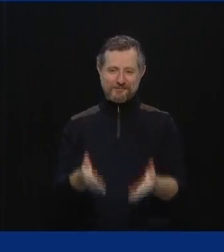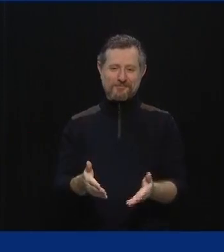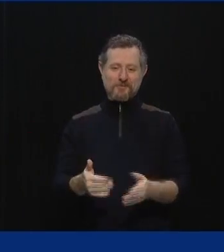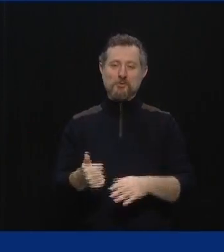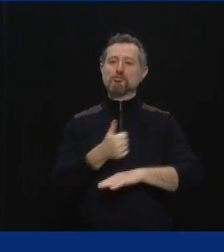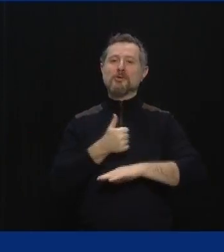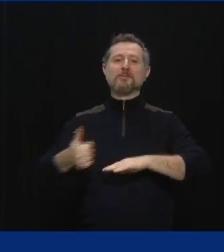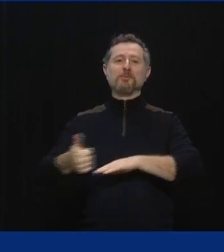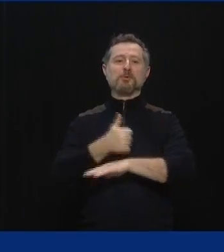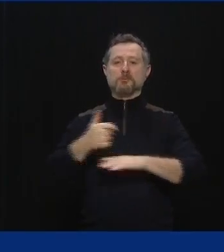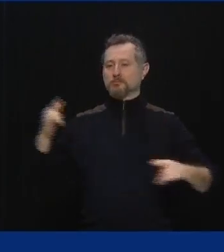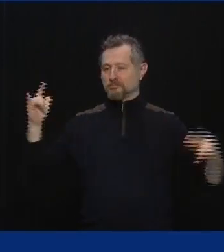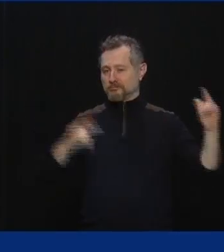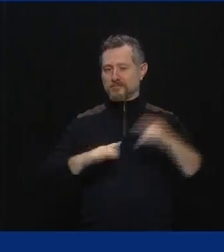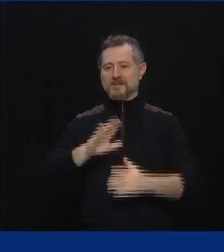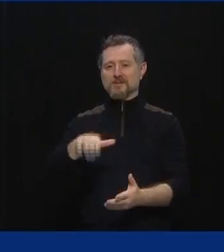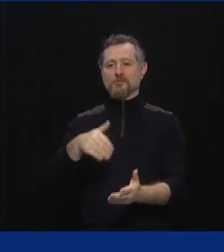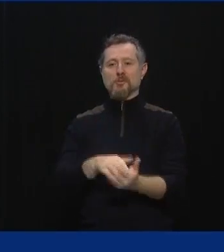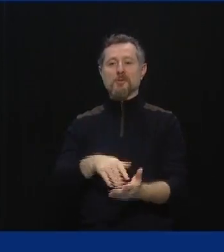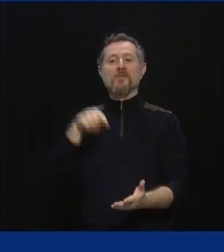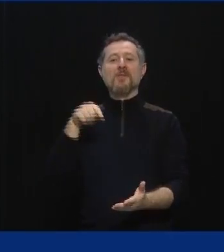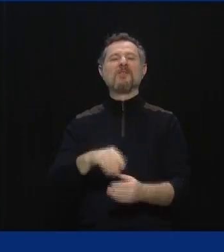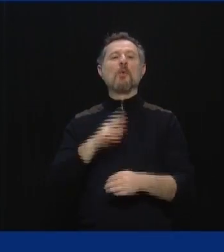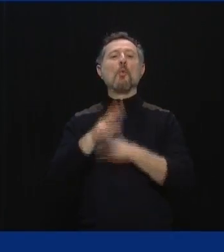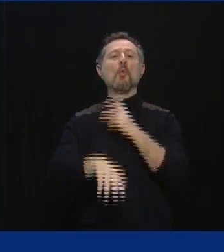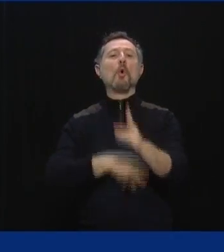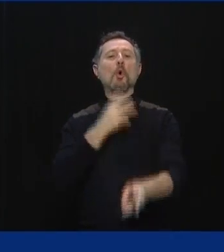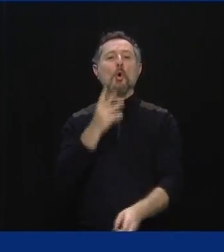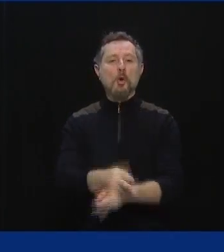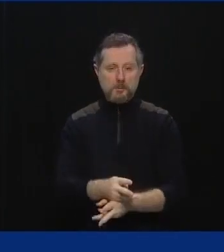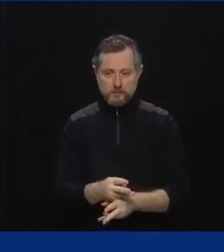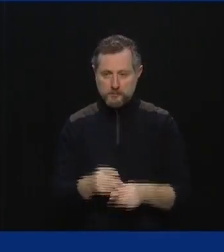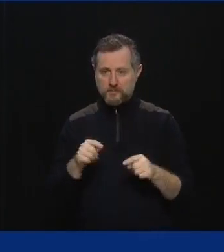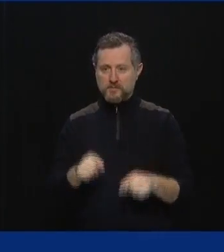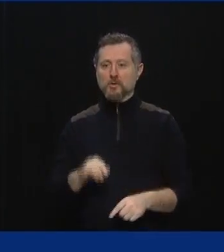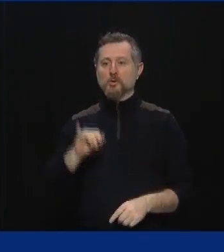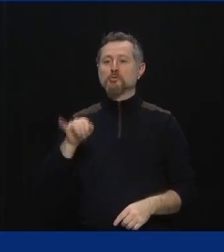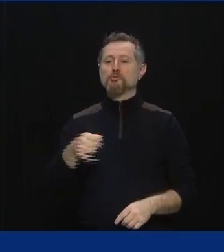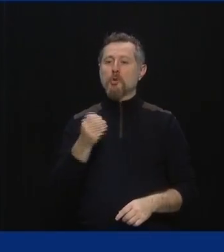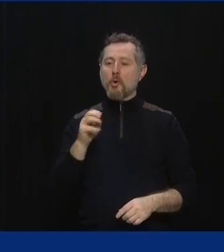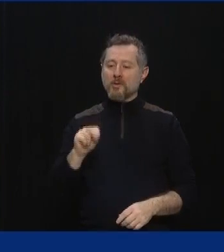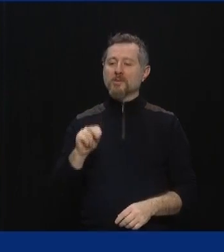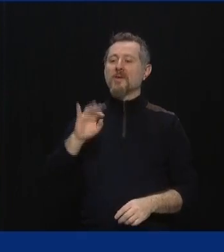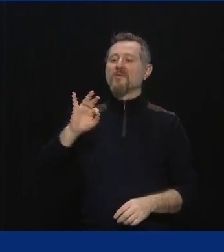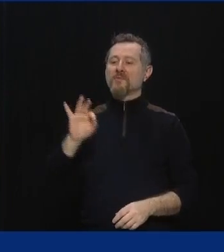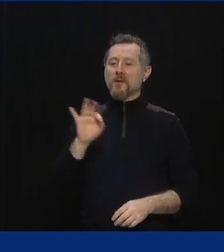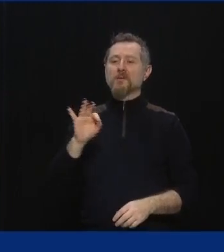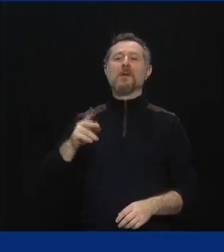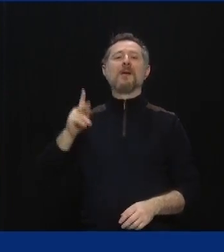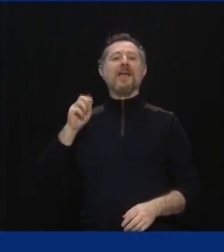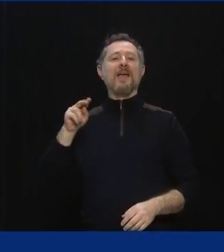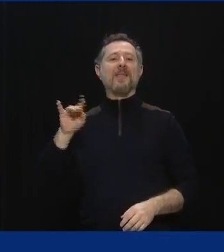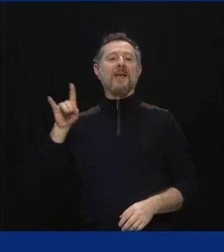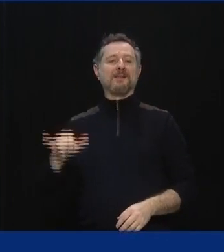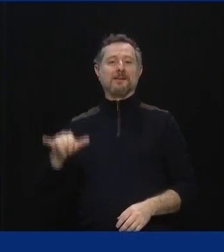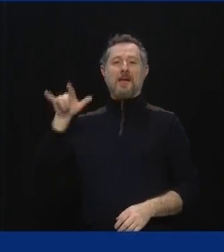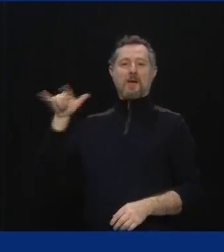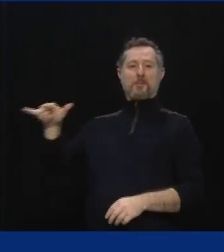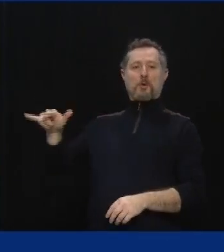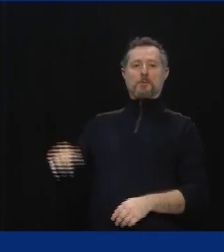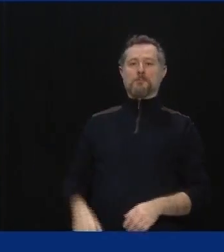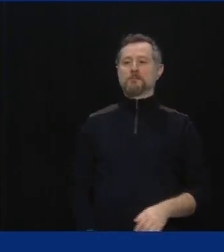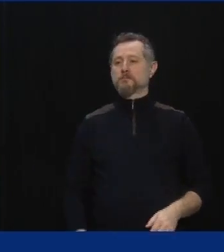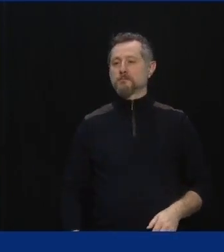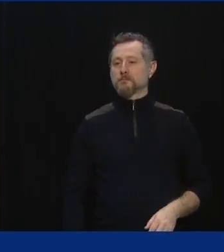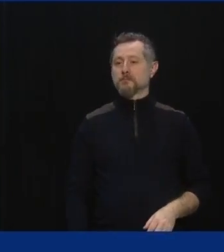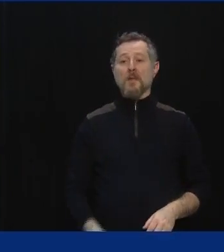hub of the whole world, John F. Kennedy Airport, which just so